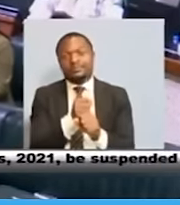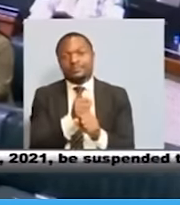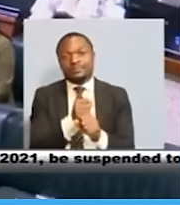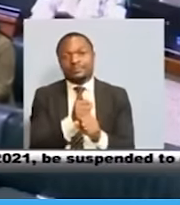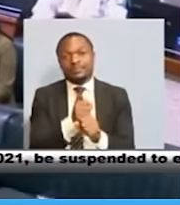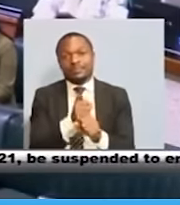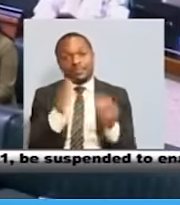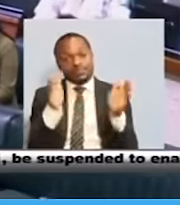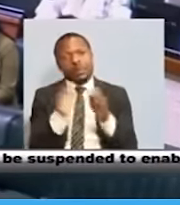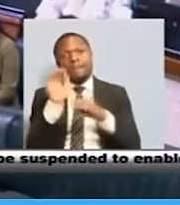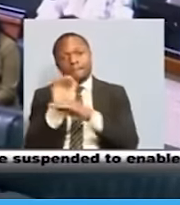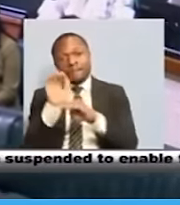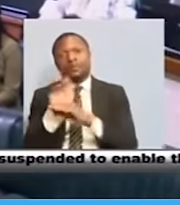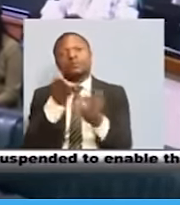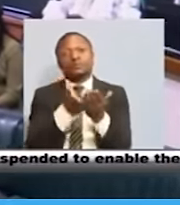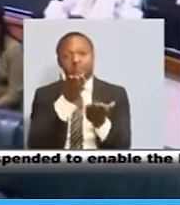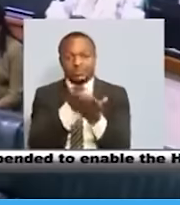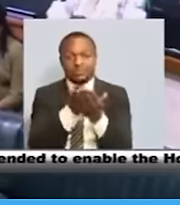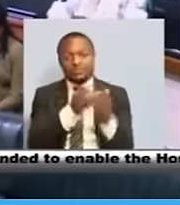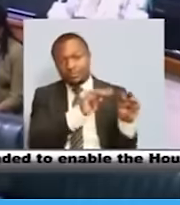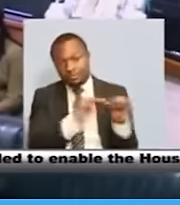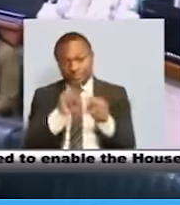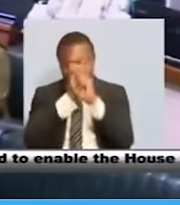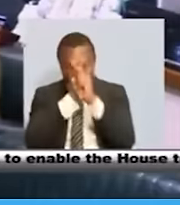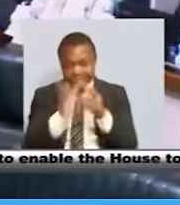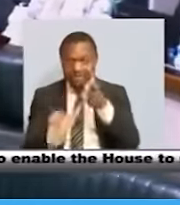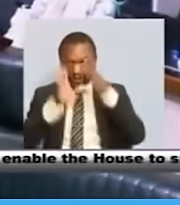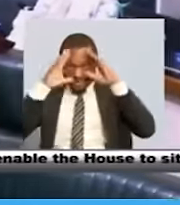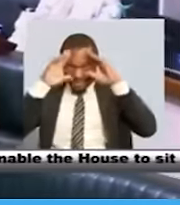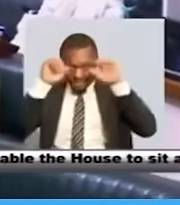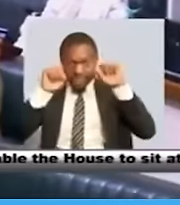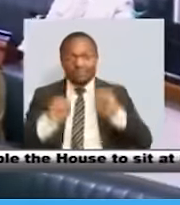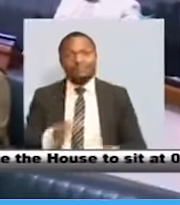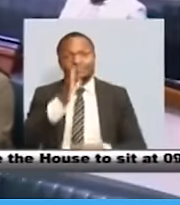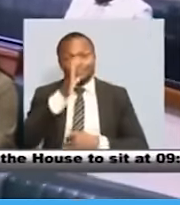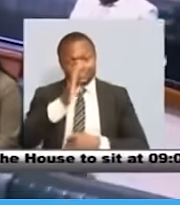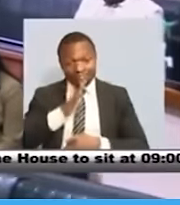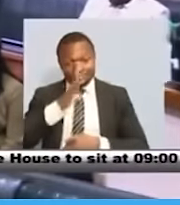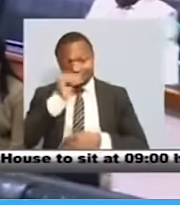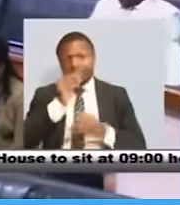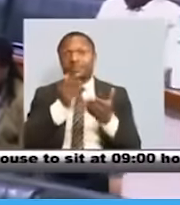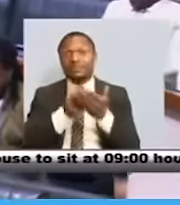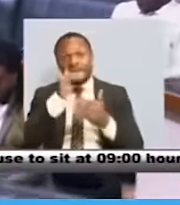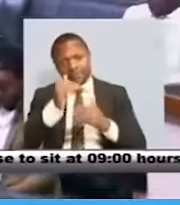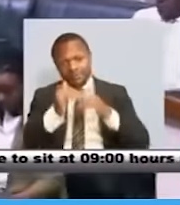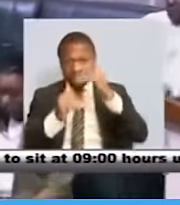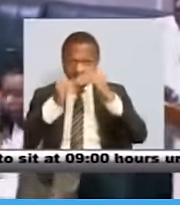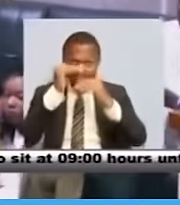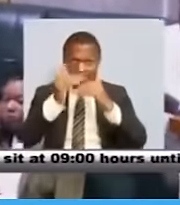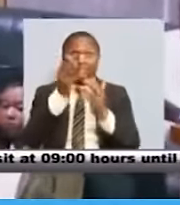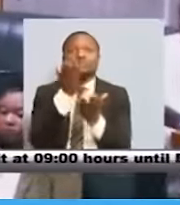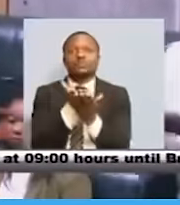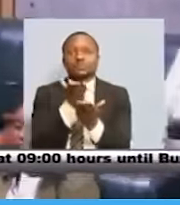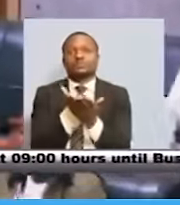brief comments on this motion moved by Honor the Vice President. Madam Speaker, as much as it is a procedural